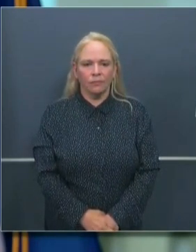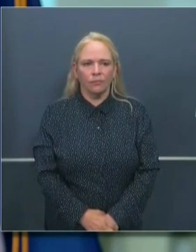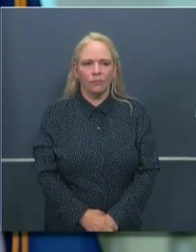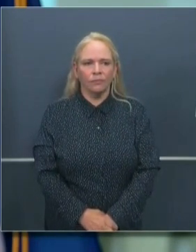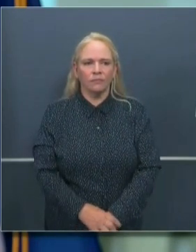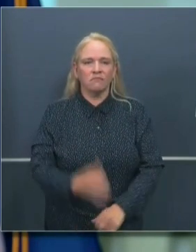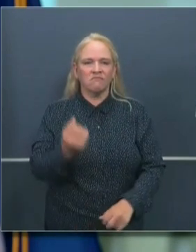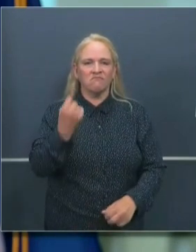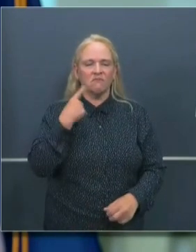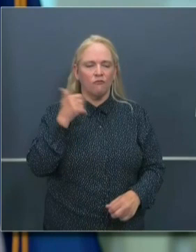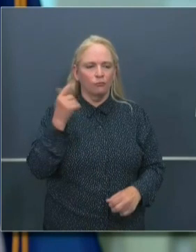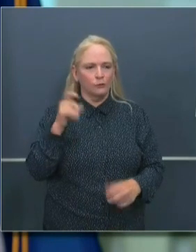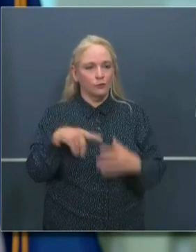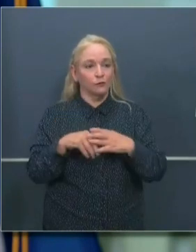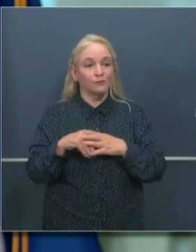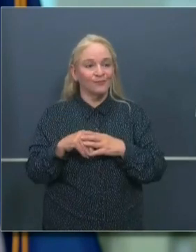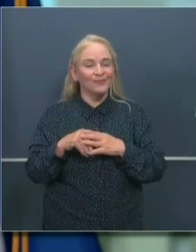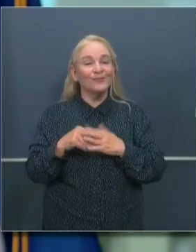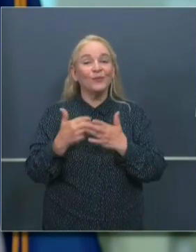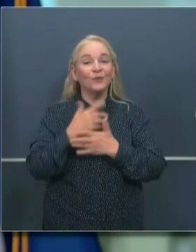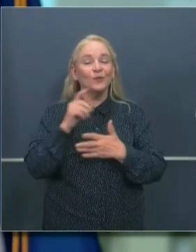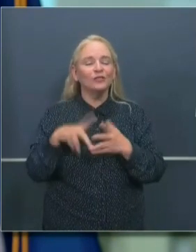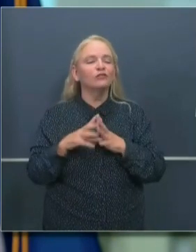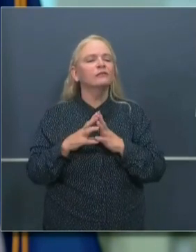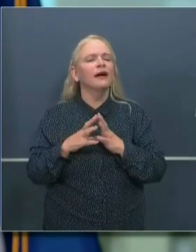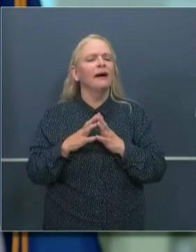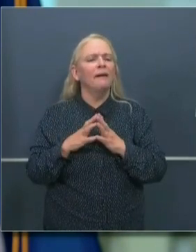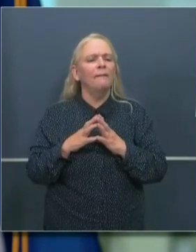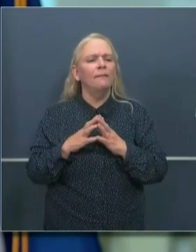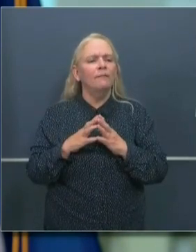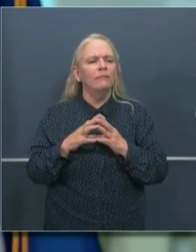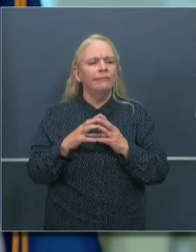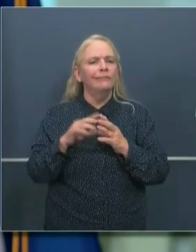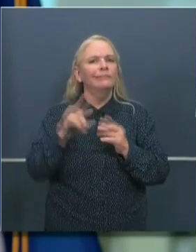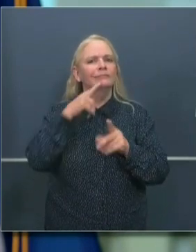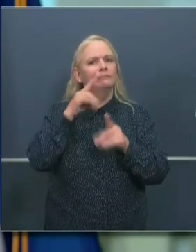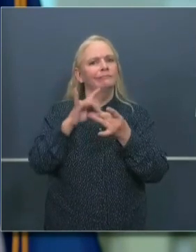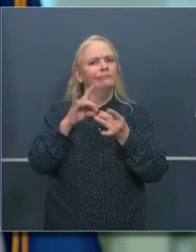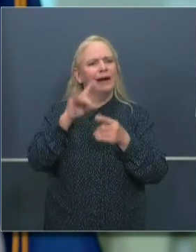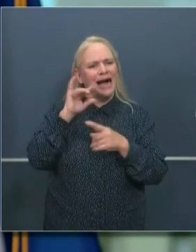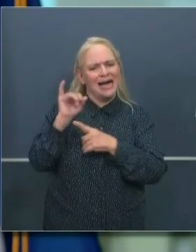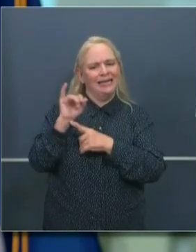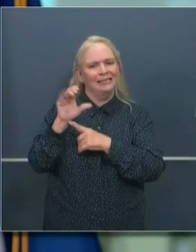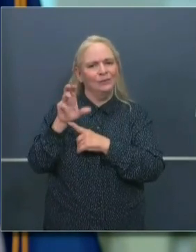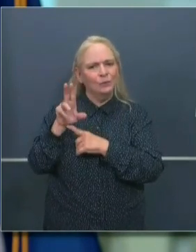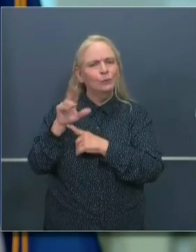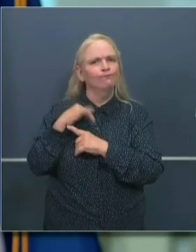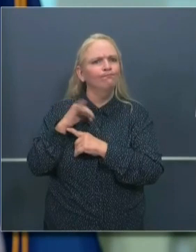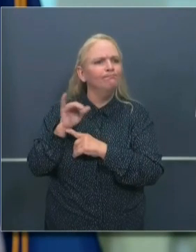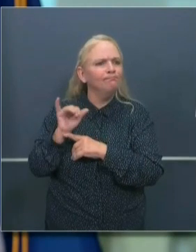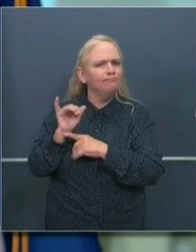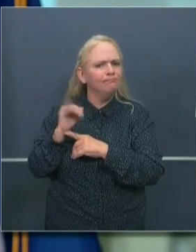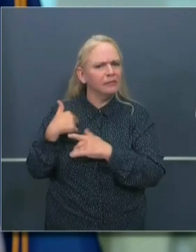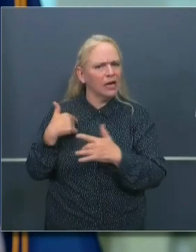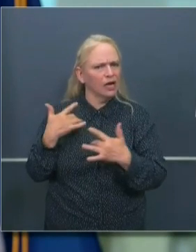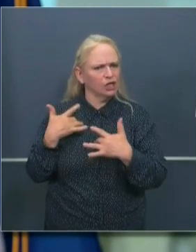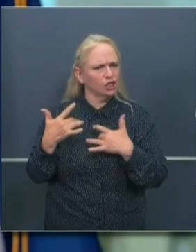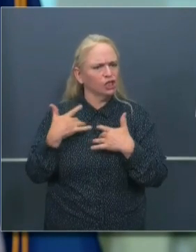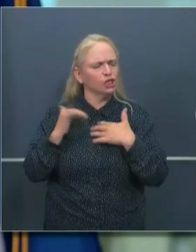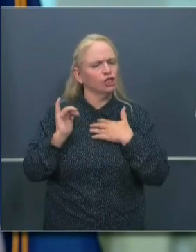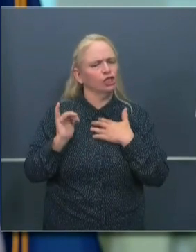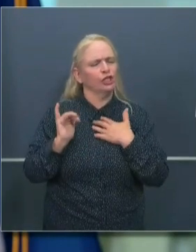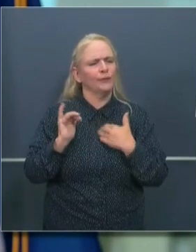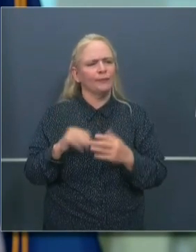Thank you, Governor. That stat of ICU use is very concerning. I'm wondering if there will be any difference in